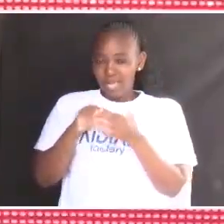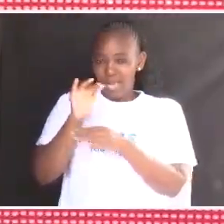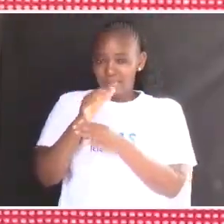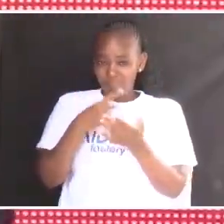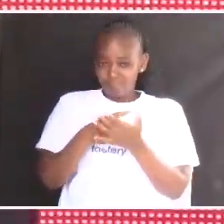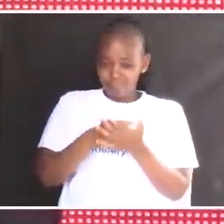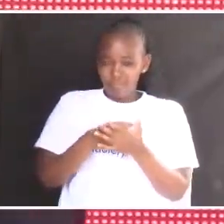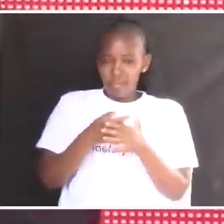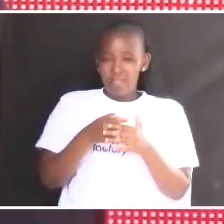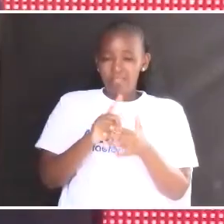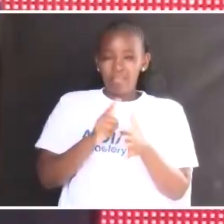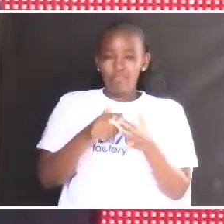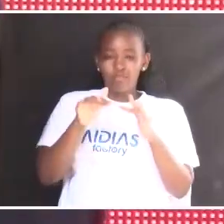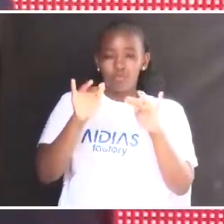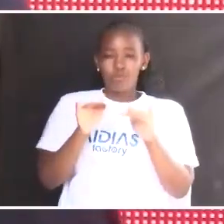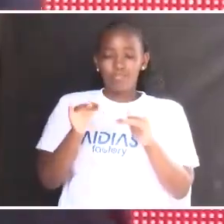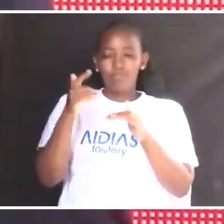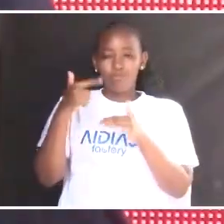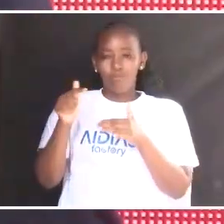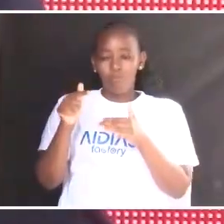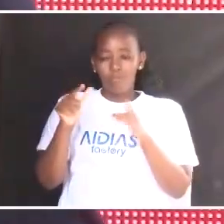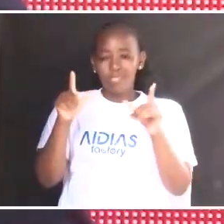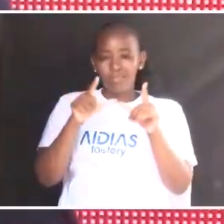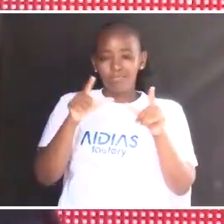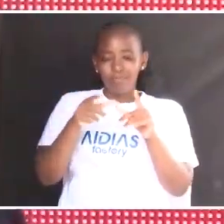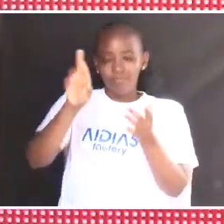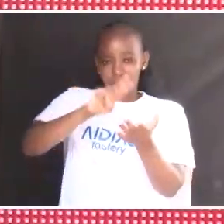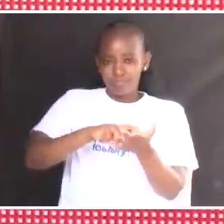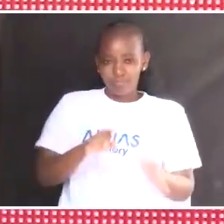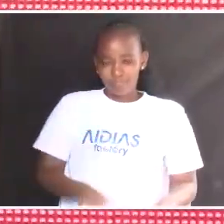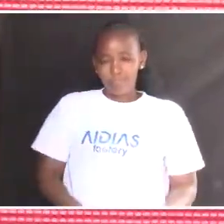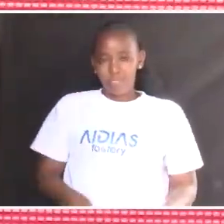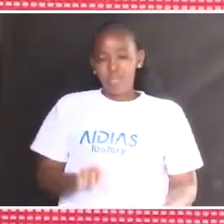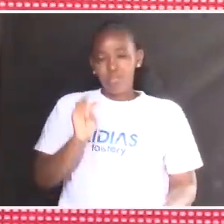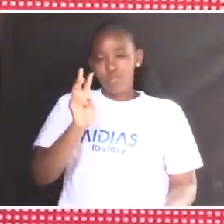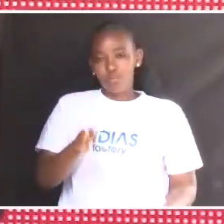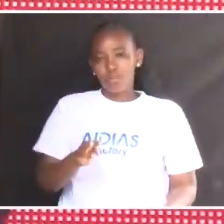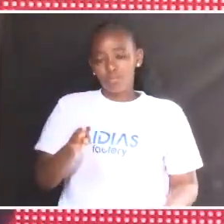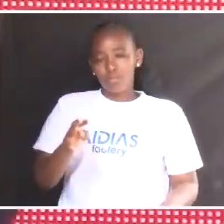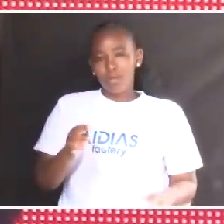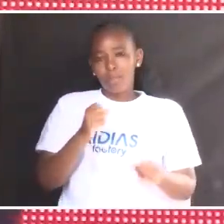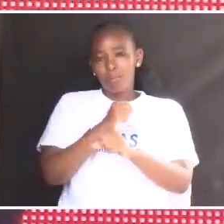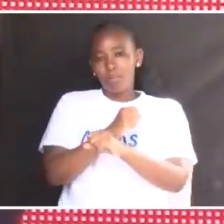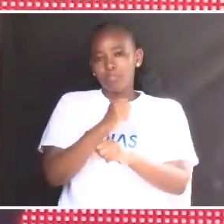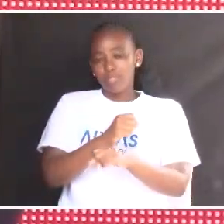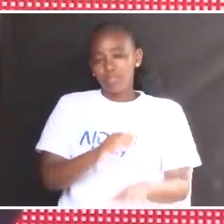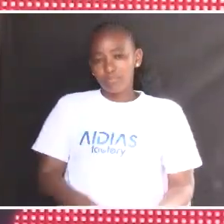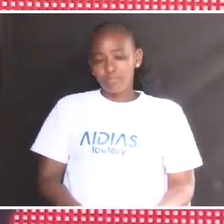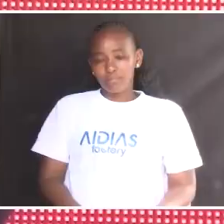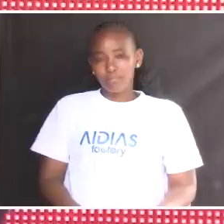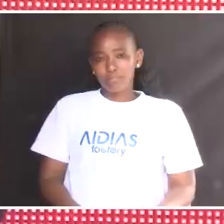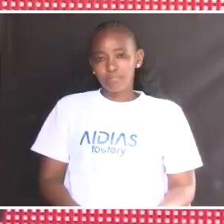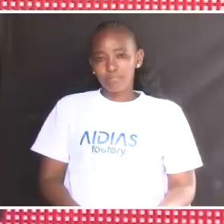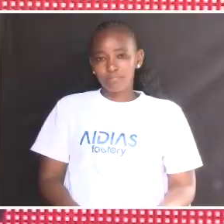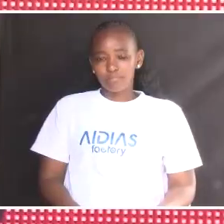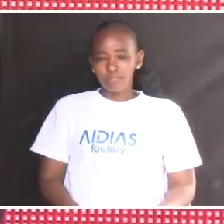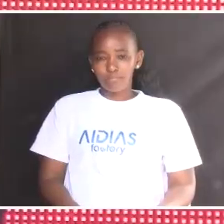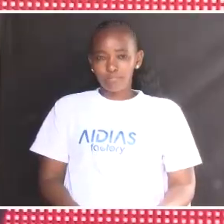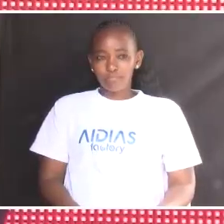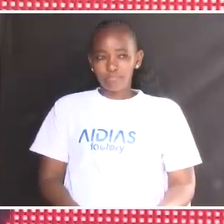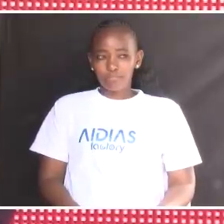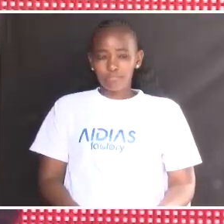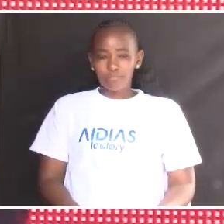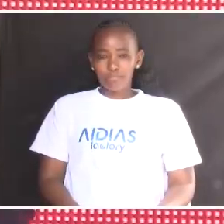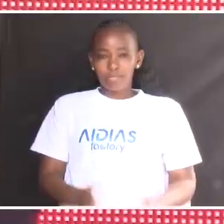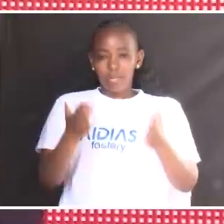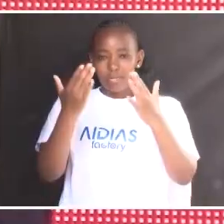submit and you wait for the certificate of registration, and you will be protected. This part, I'll leave it to